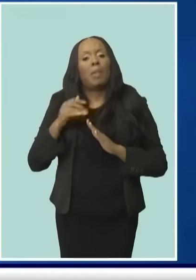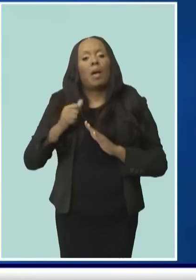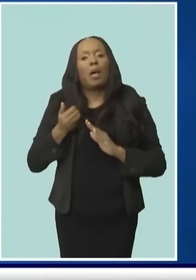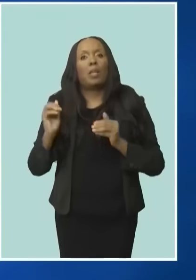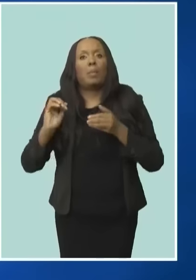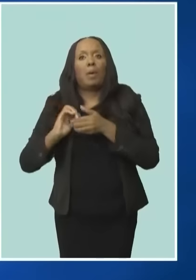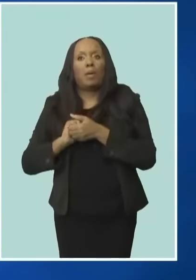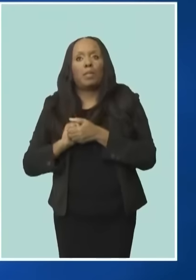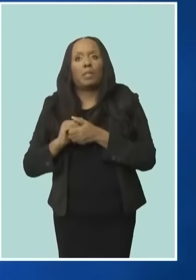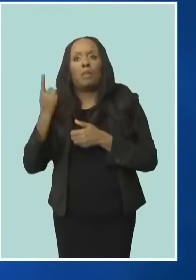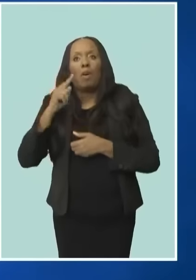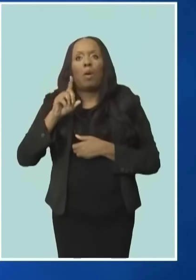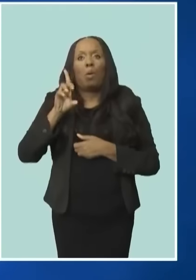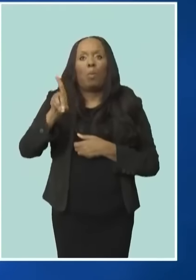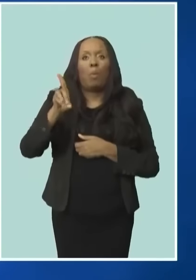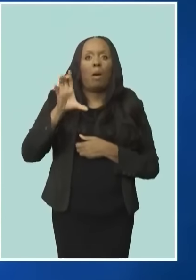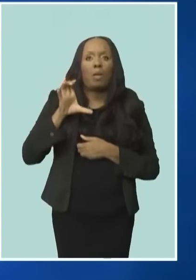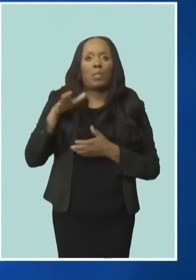It is possible.